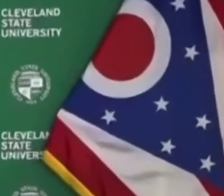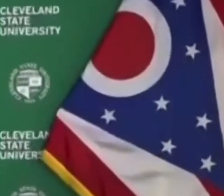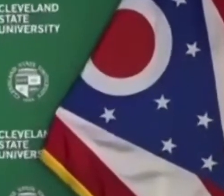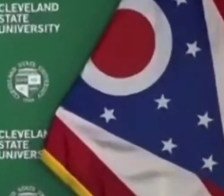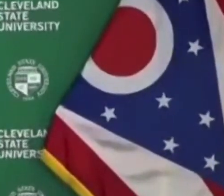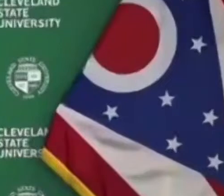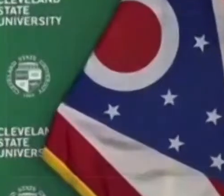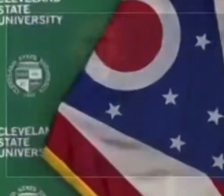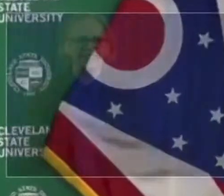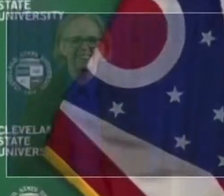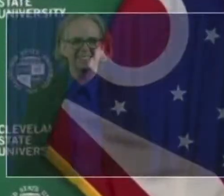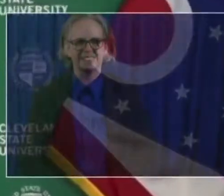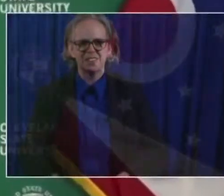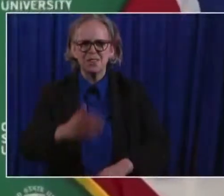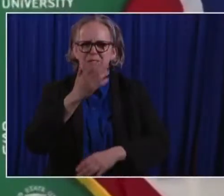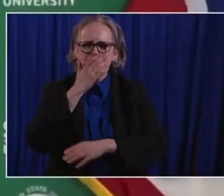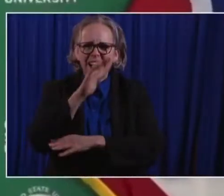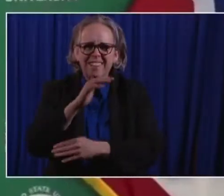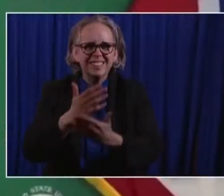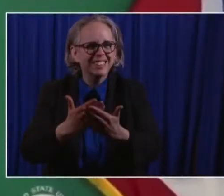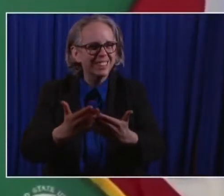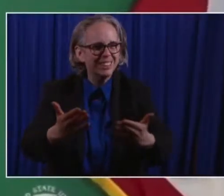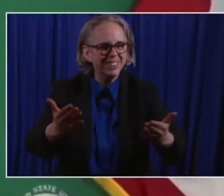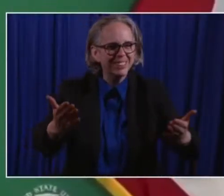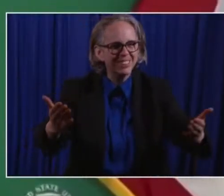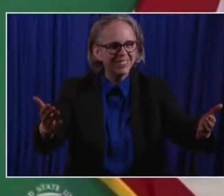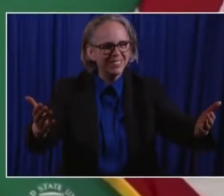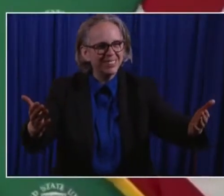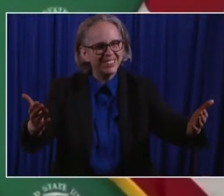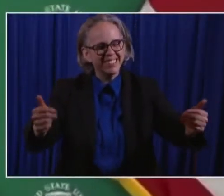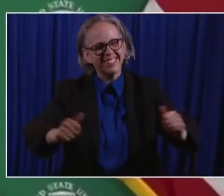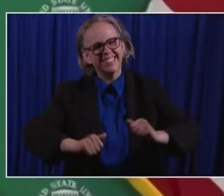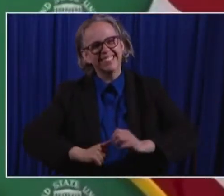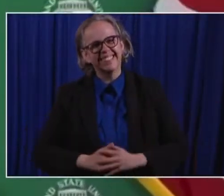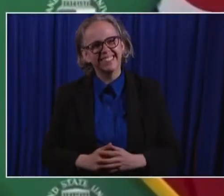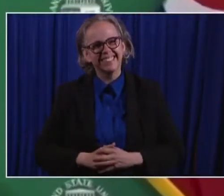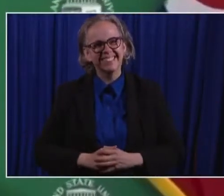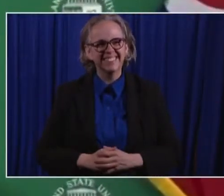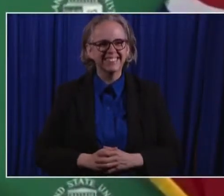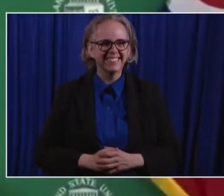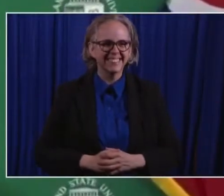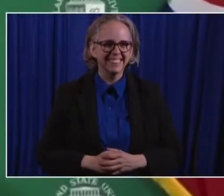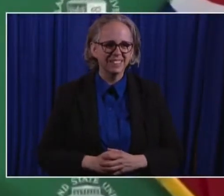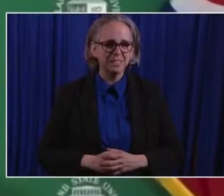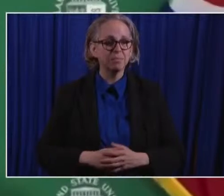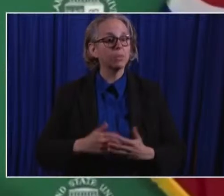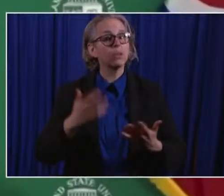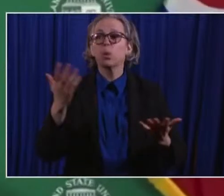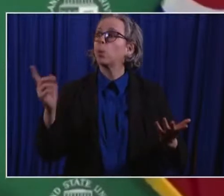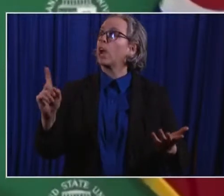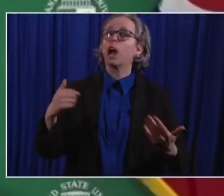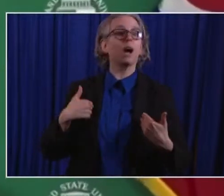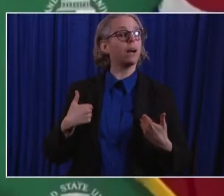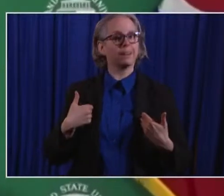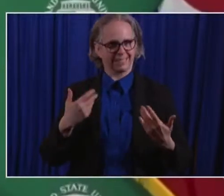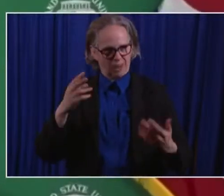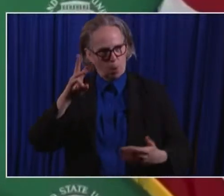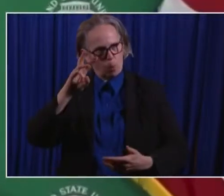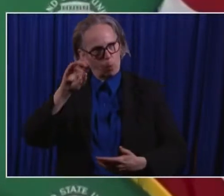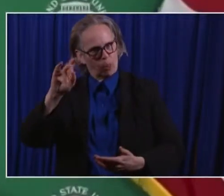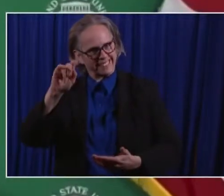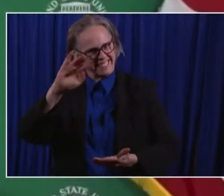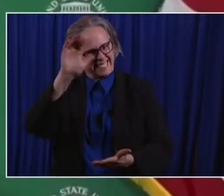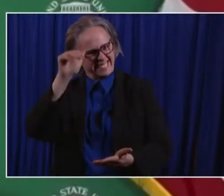Well, good afternoon, everyone. Fran and I are back at the Wolstein Center at Cleveland State. And we